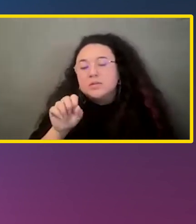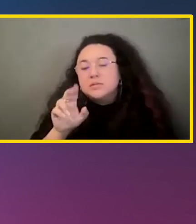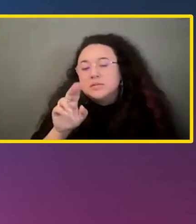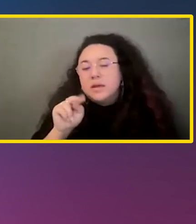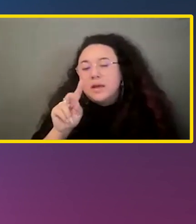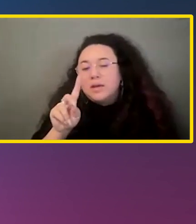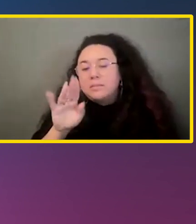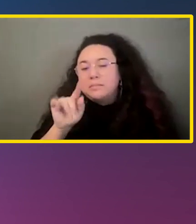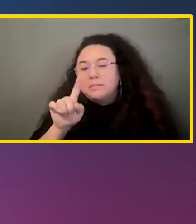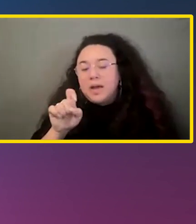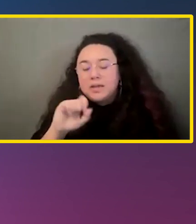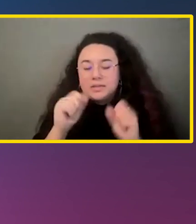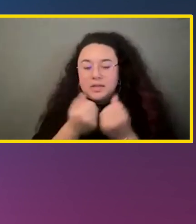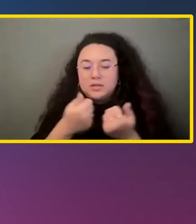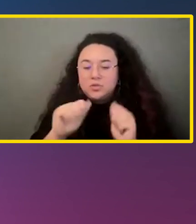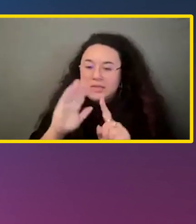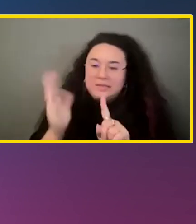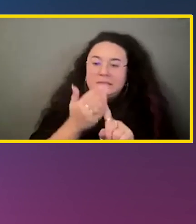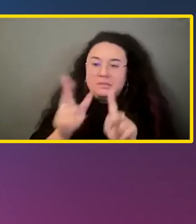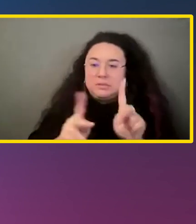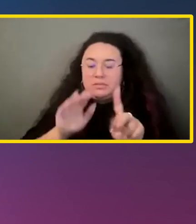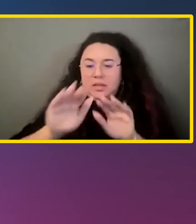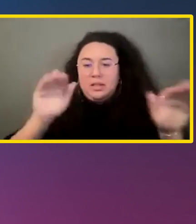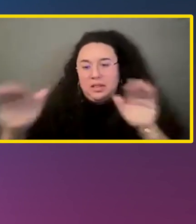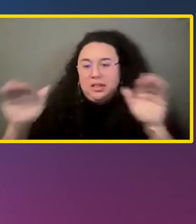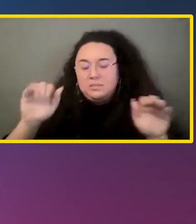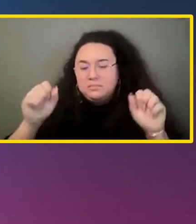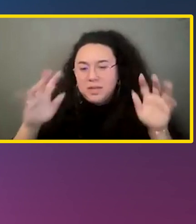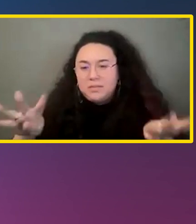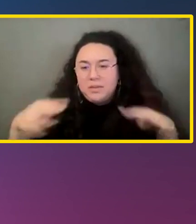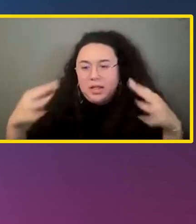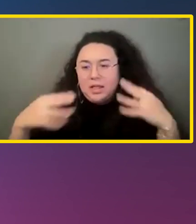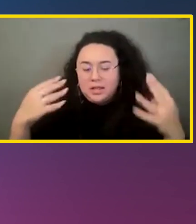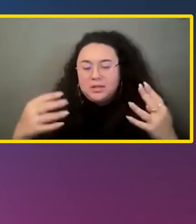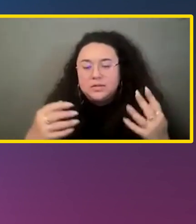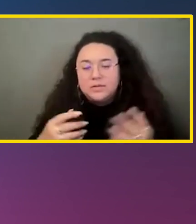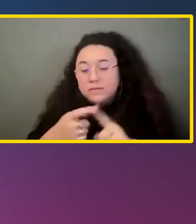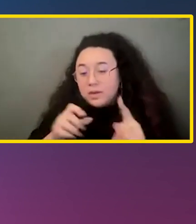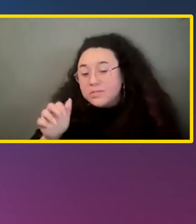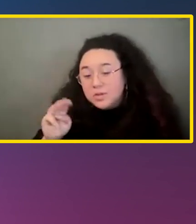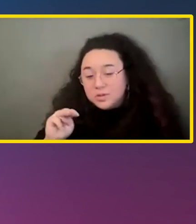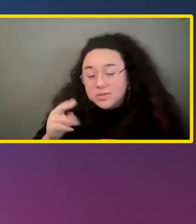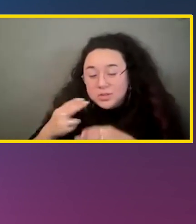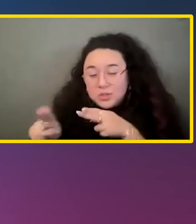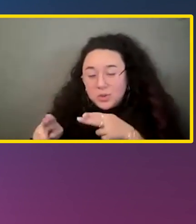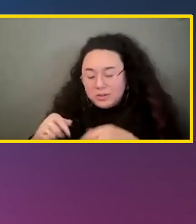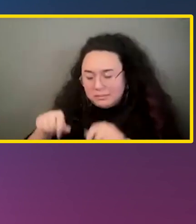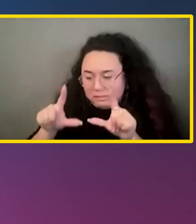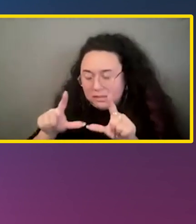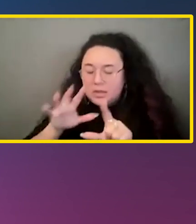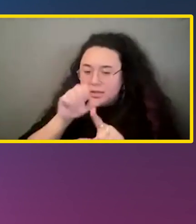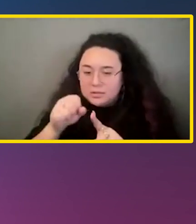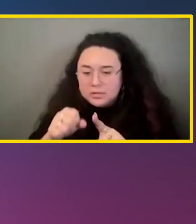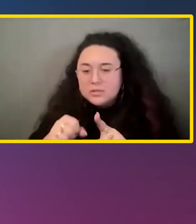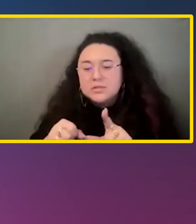trying to survive. We're trying to get people's attention. A lot of people getting news from social media. And